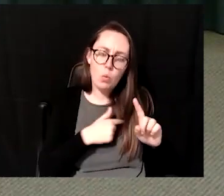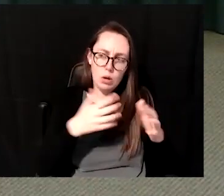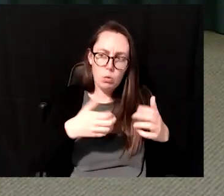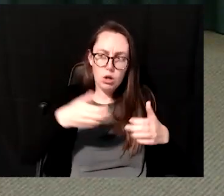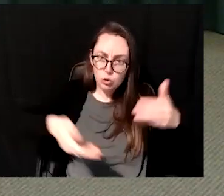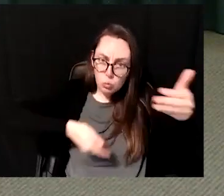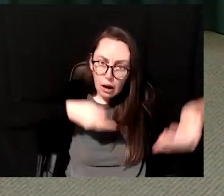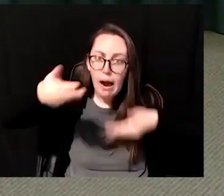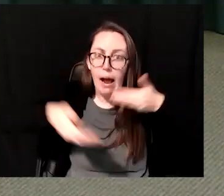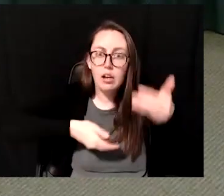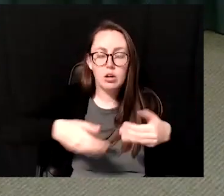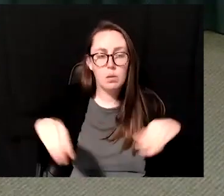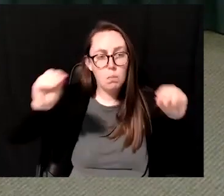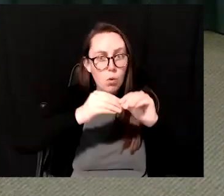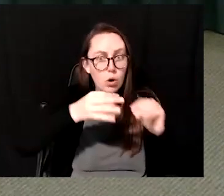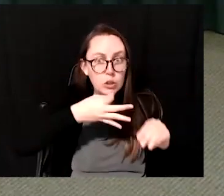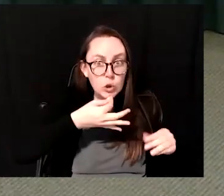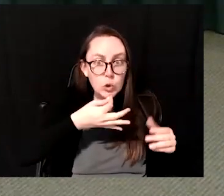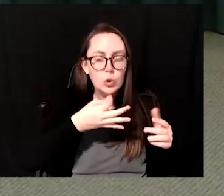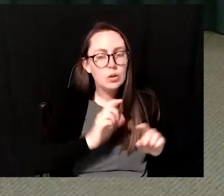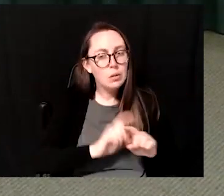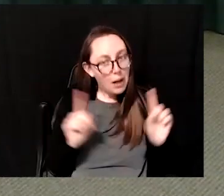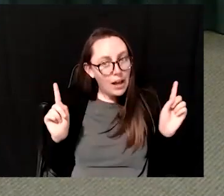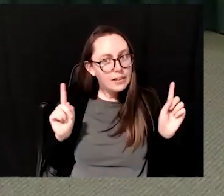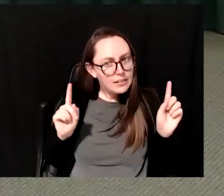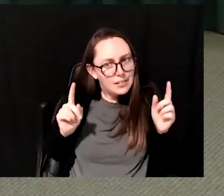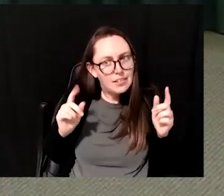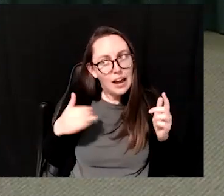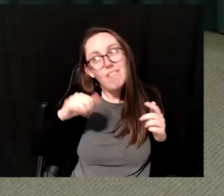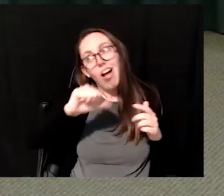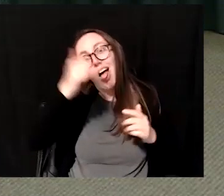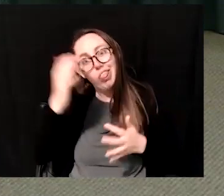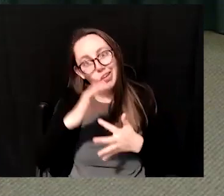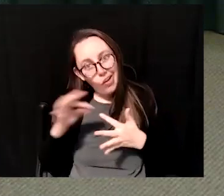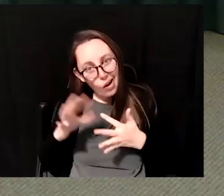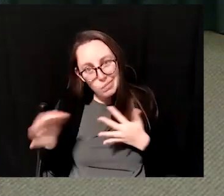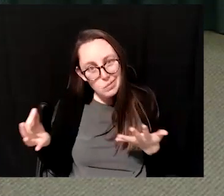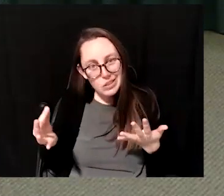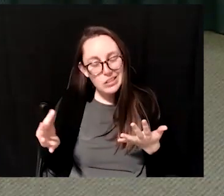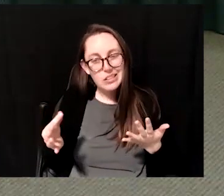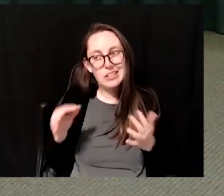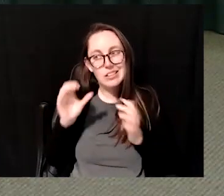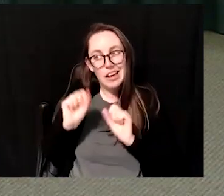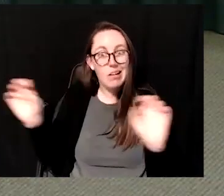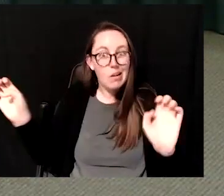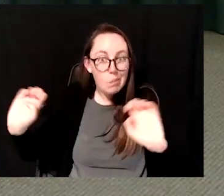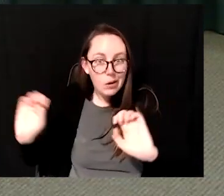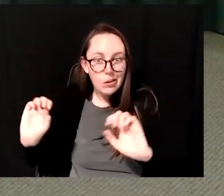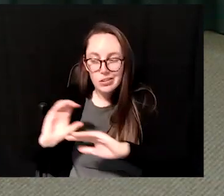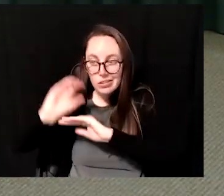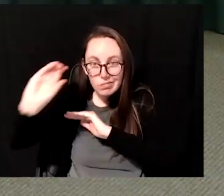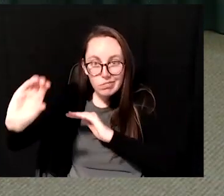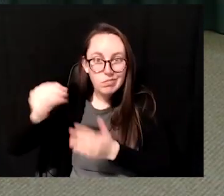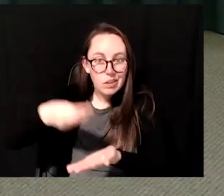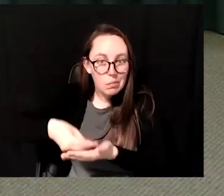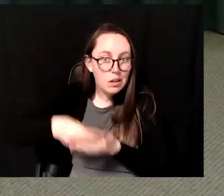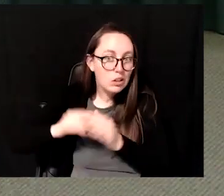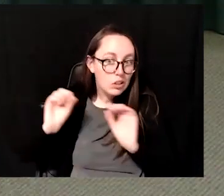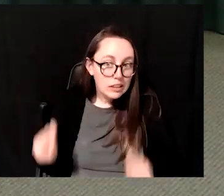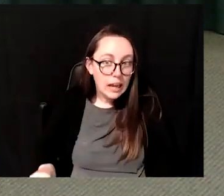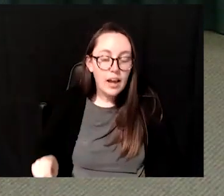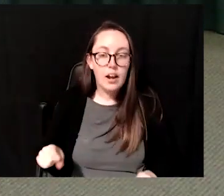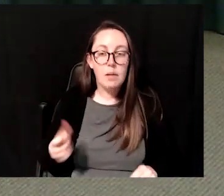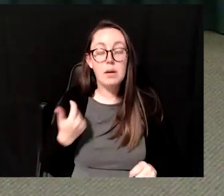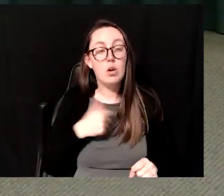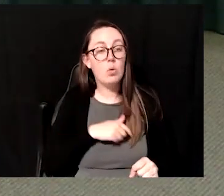there are sort of creative ways that we could do this um and if we are hearing from Chief that this is going to be a recurring cost